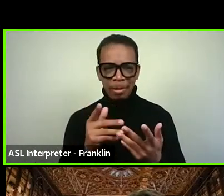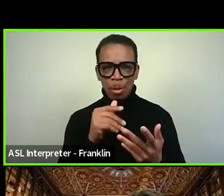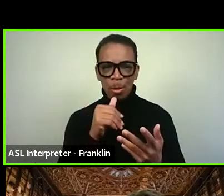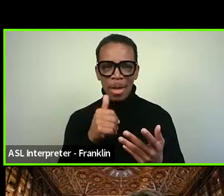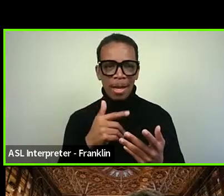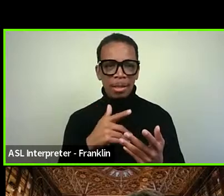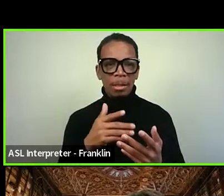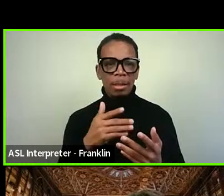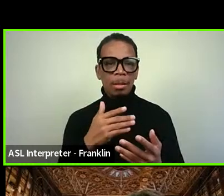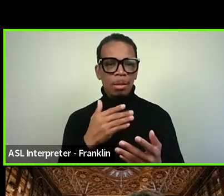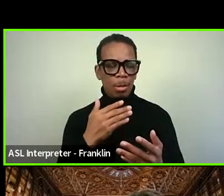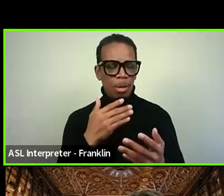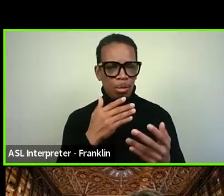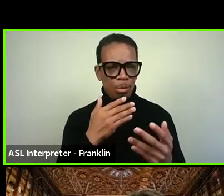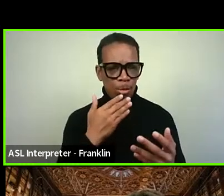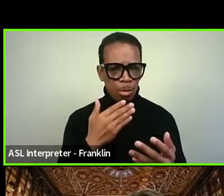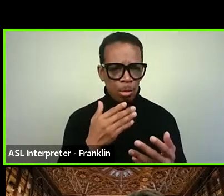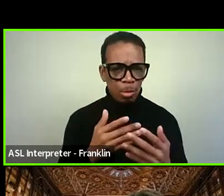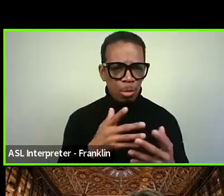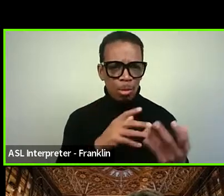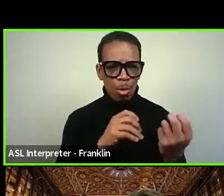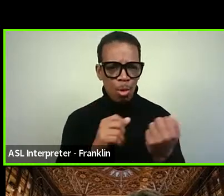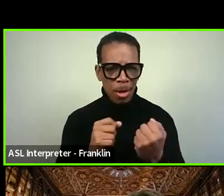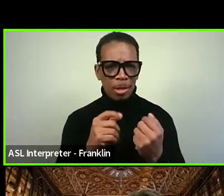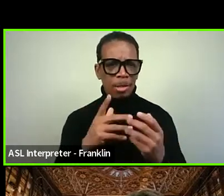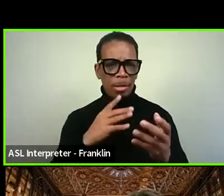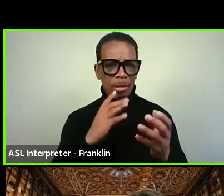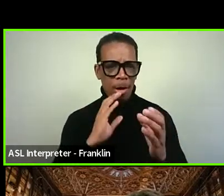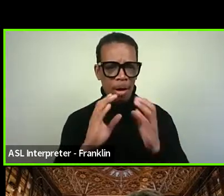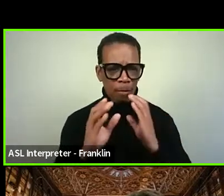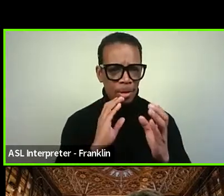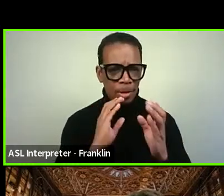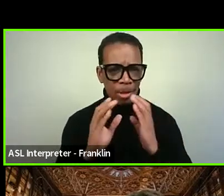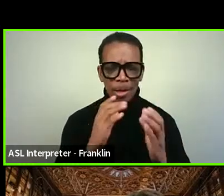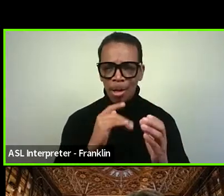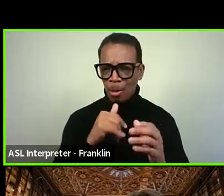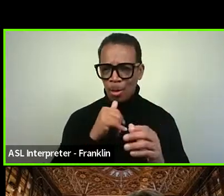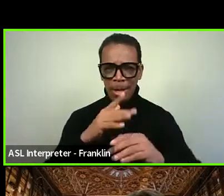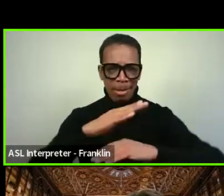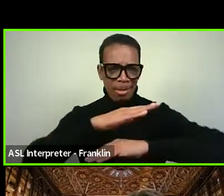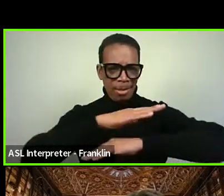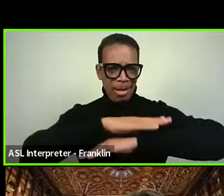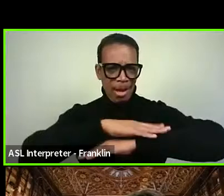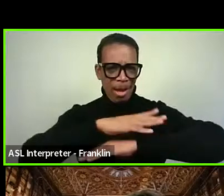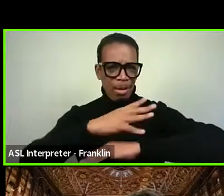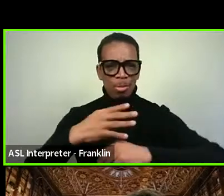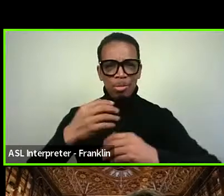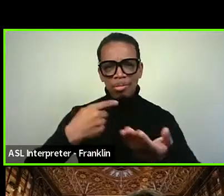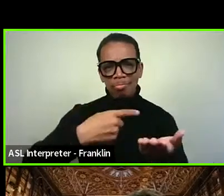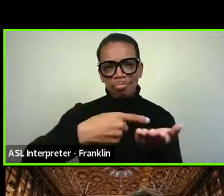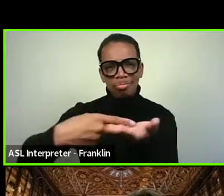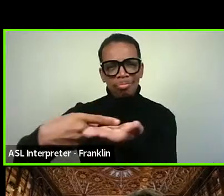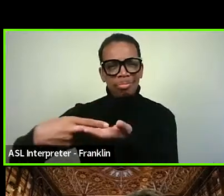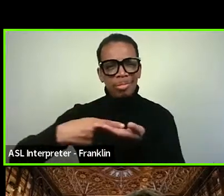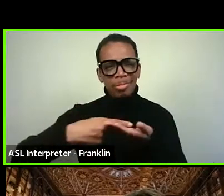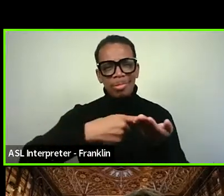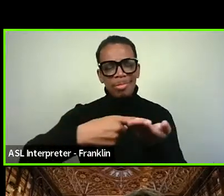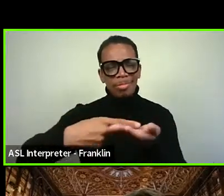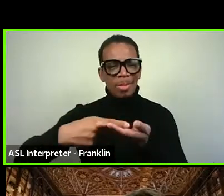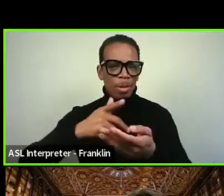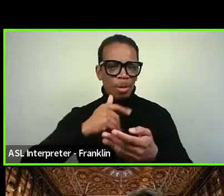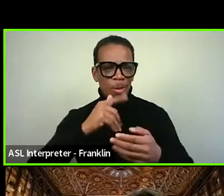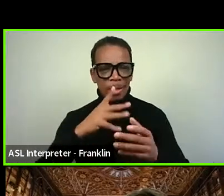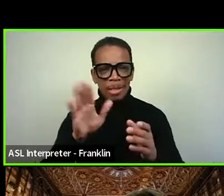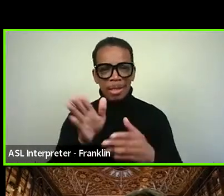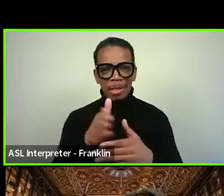non-courageous conversations. That's where we had our table talks. That's where we shared, right, our truths from in the classroom and outside